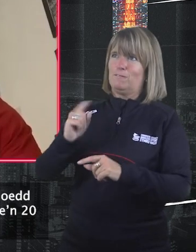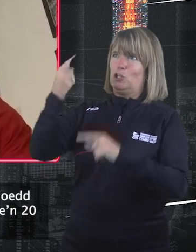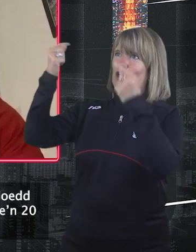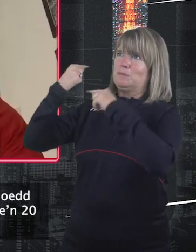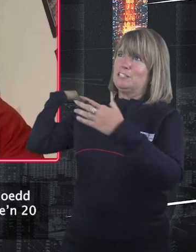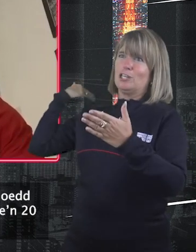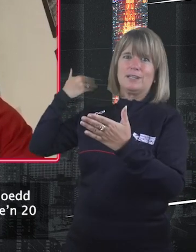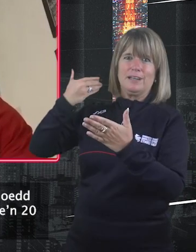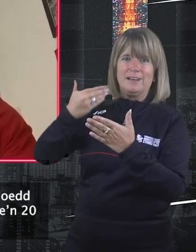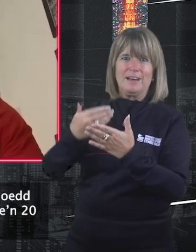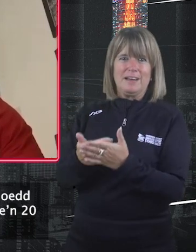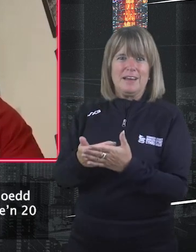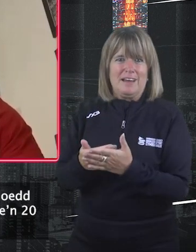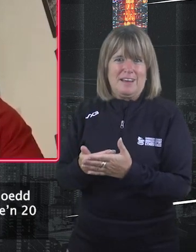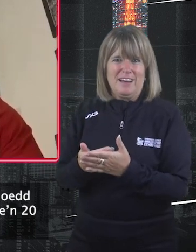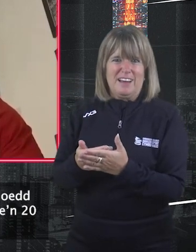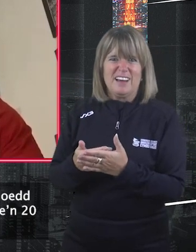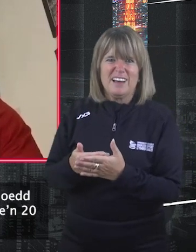this summer marks 20 years since